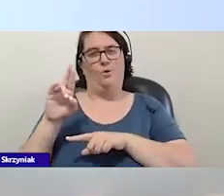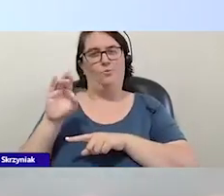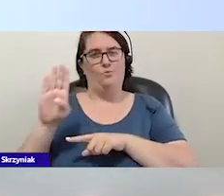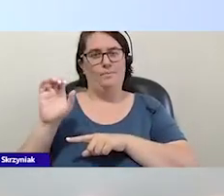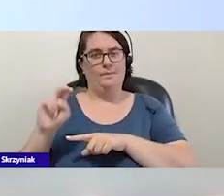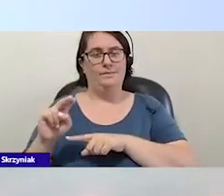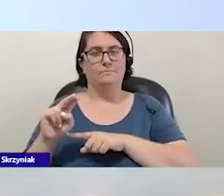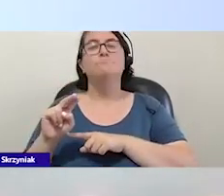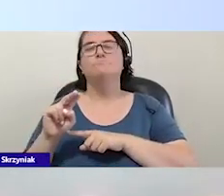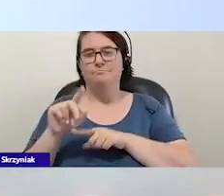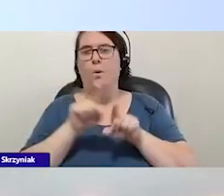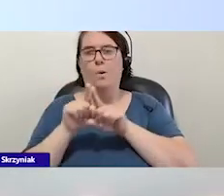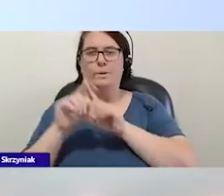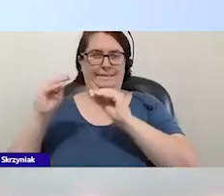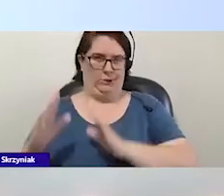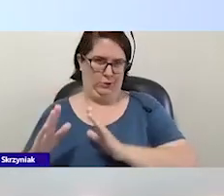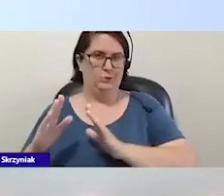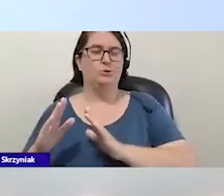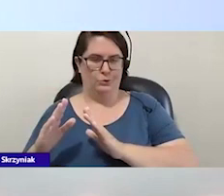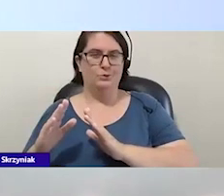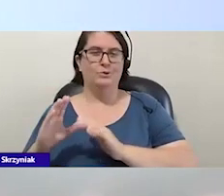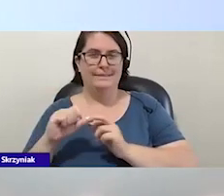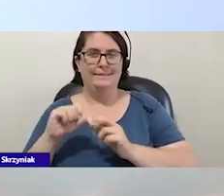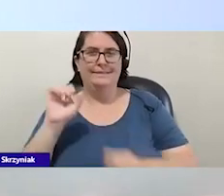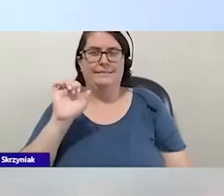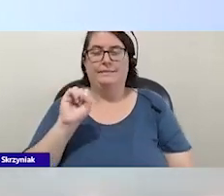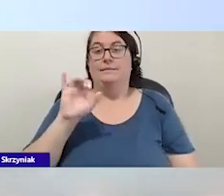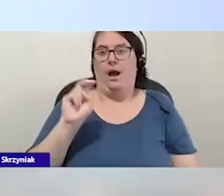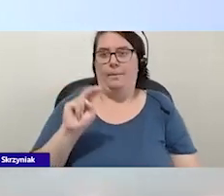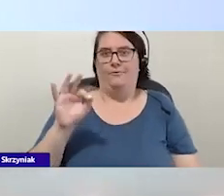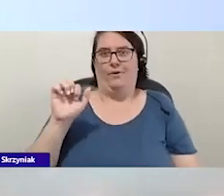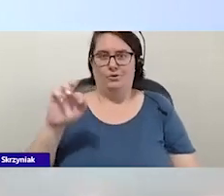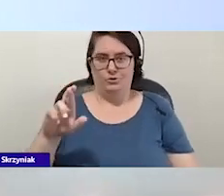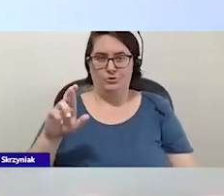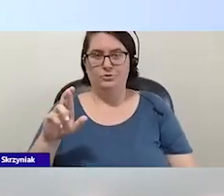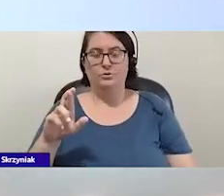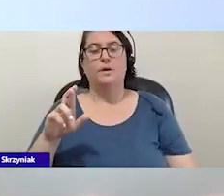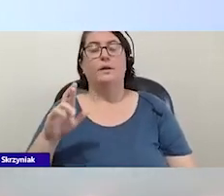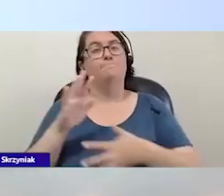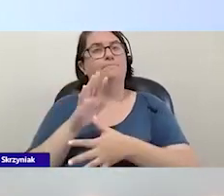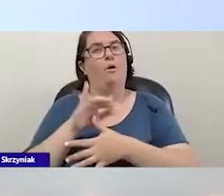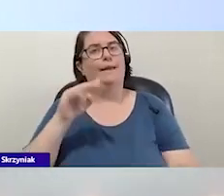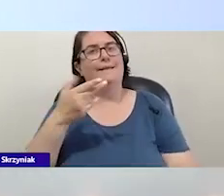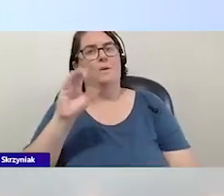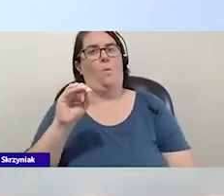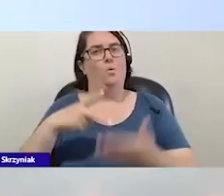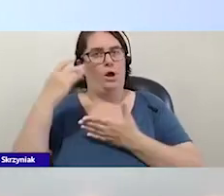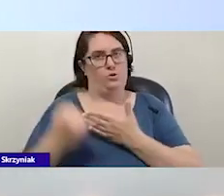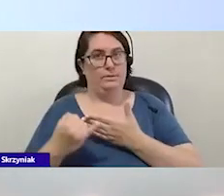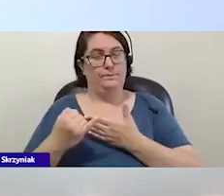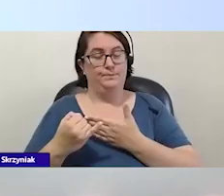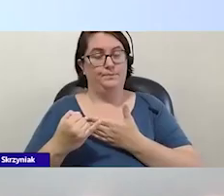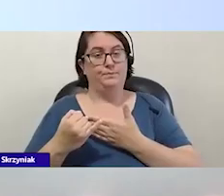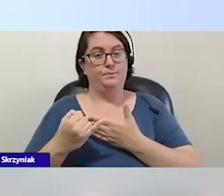professor at Simon Fraser University and is a writer and lead researcher on the Indigo Project, a collaboration between